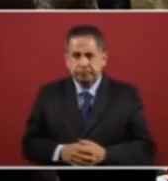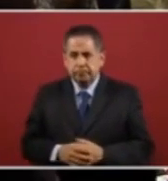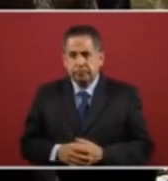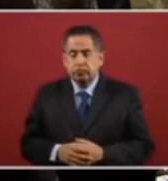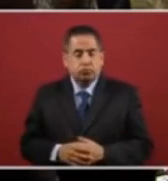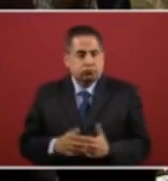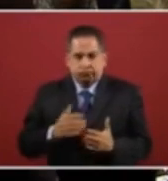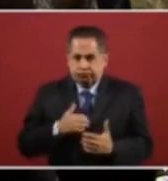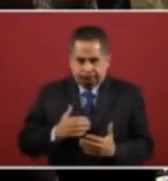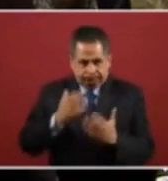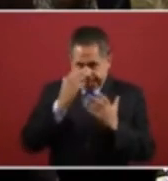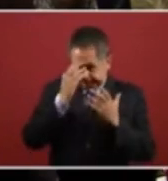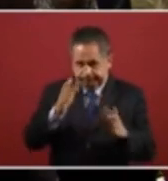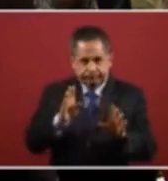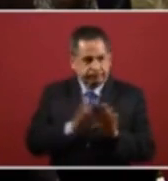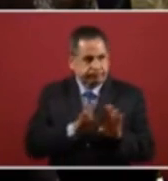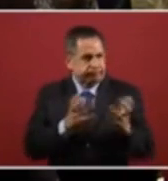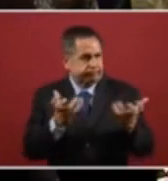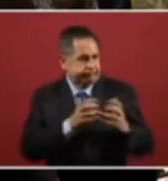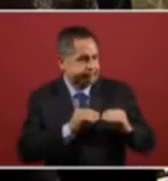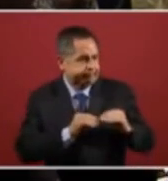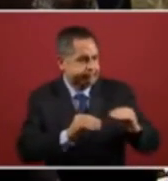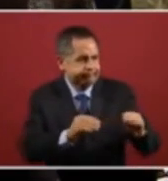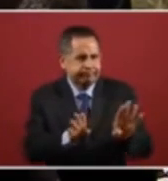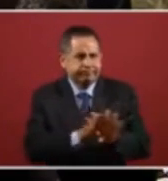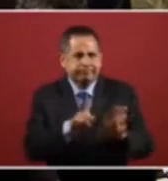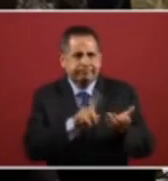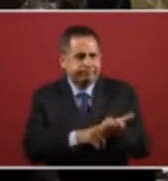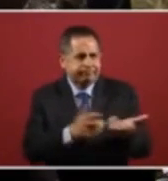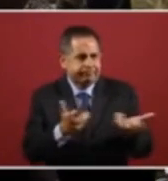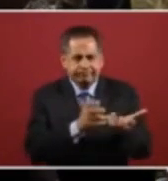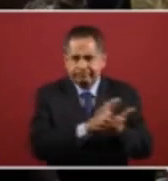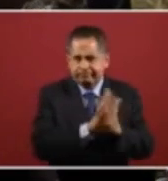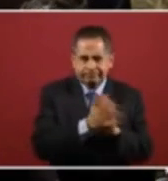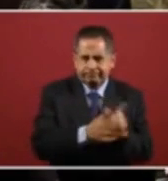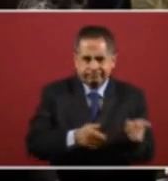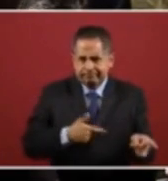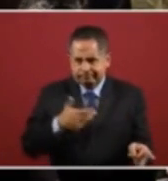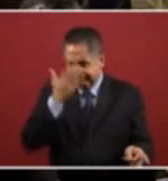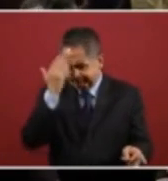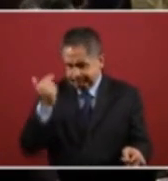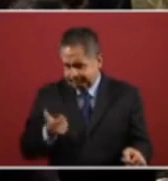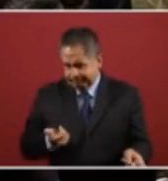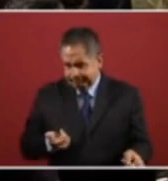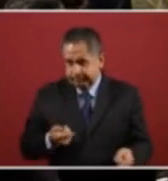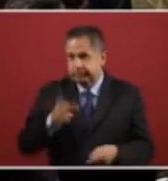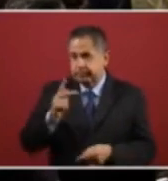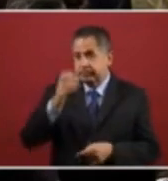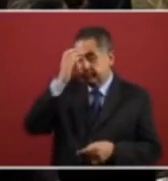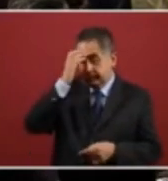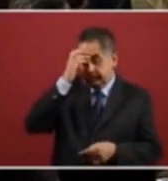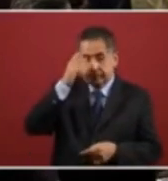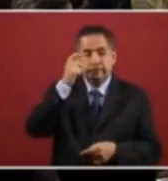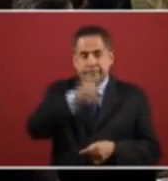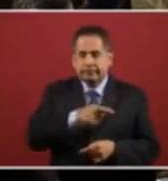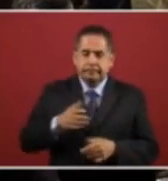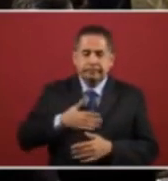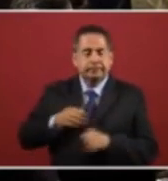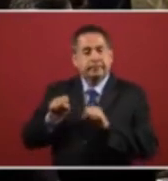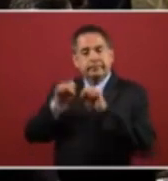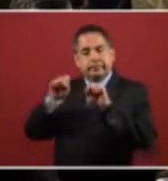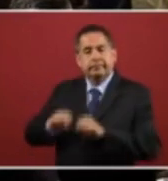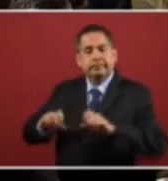no conozco exactamente el modus operandi de estas bandas. No, we don't know the modus operandi of these groups, but we do